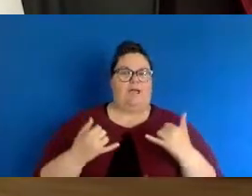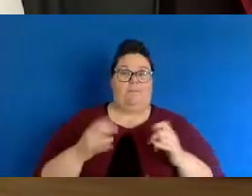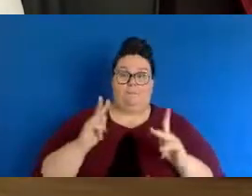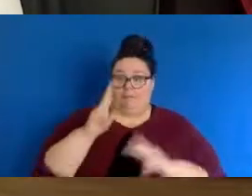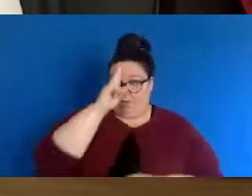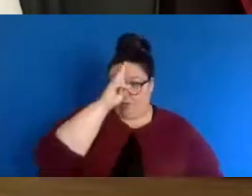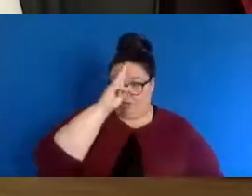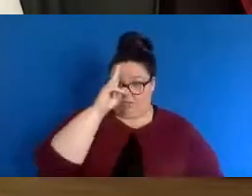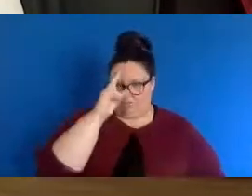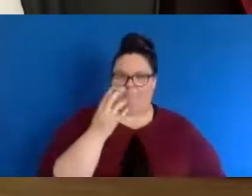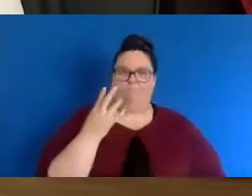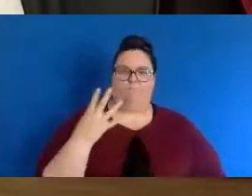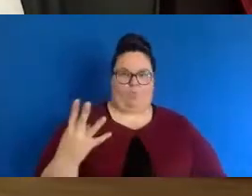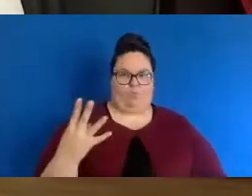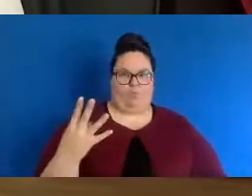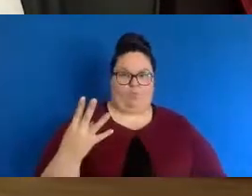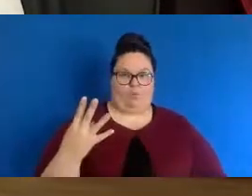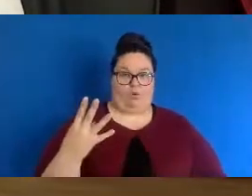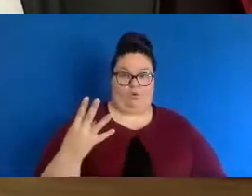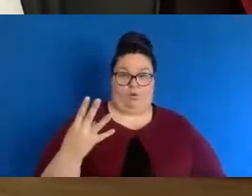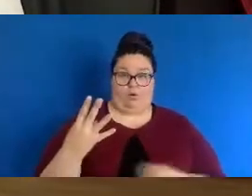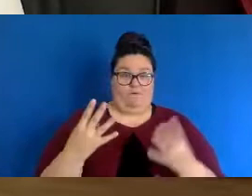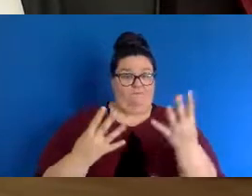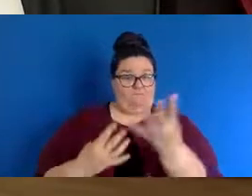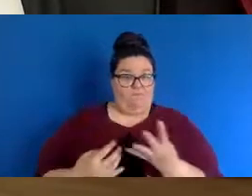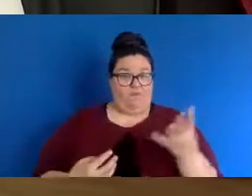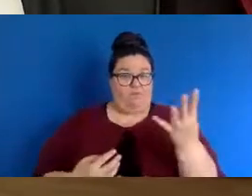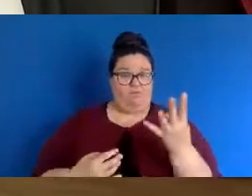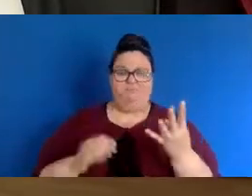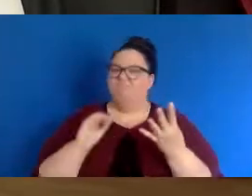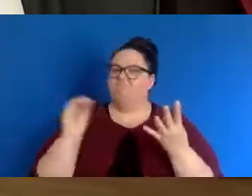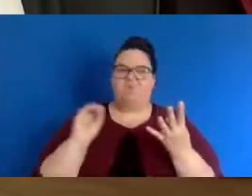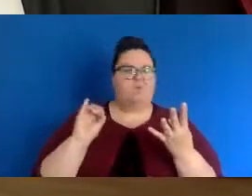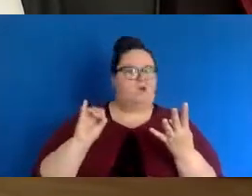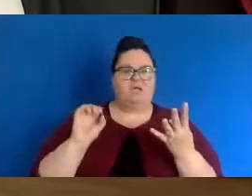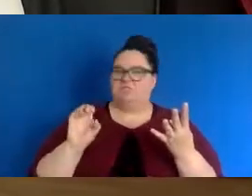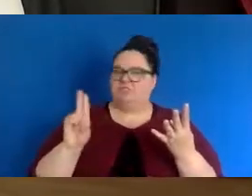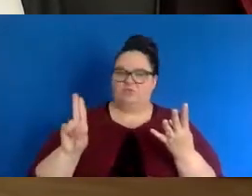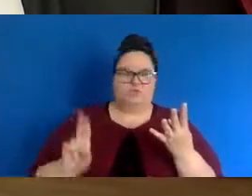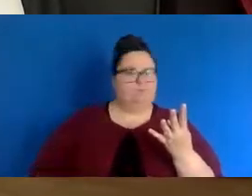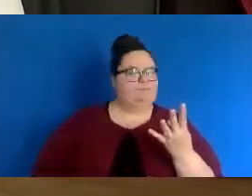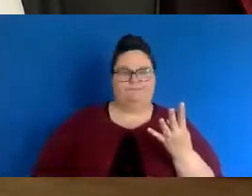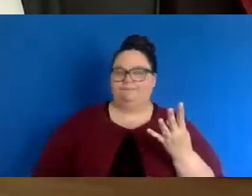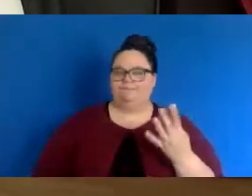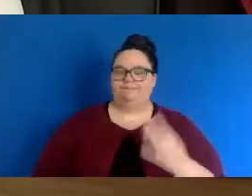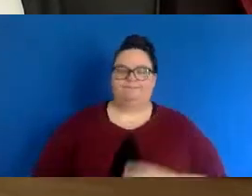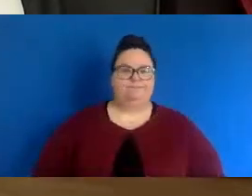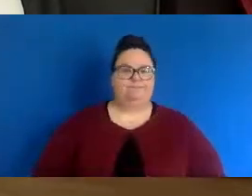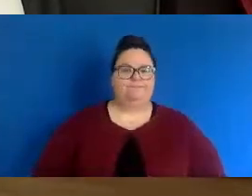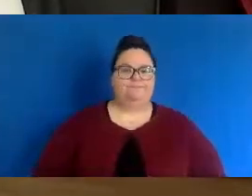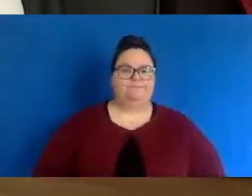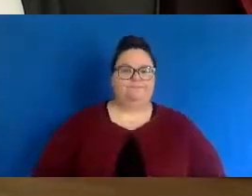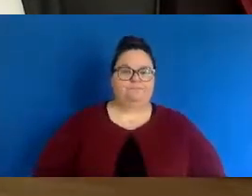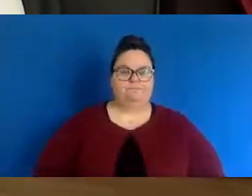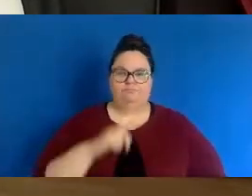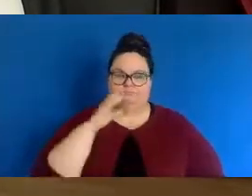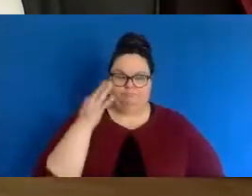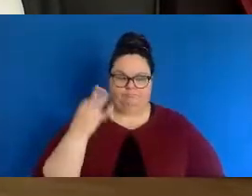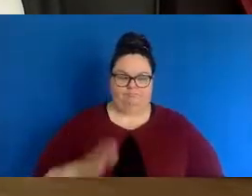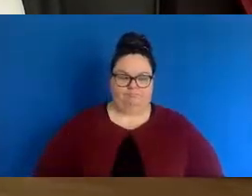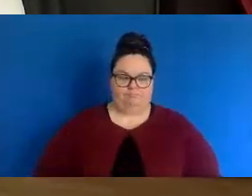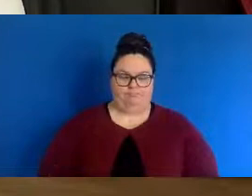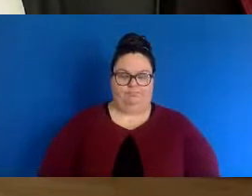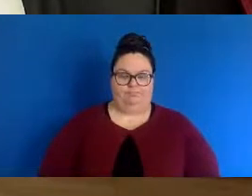to COVID-19. At this time, none of these patients requires intensive care. Bien que le nombre de cas de